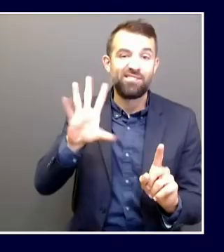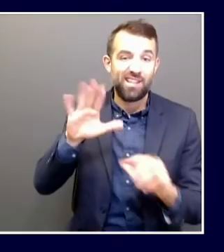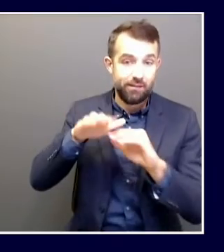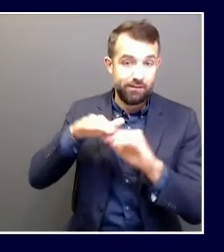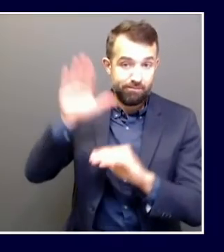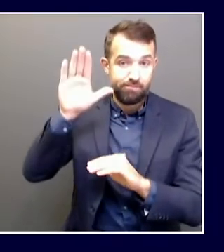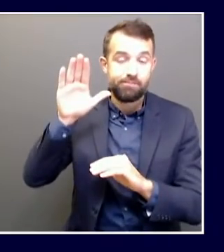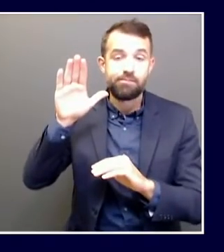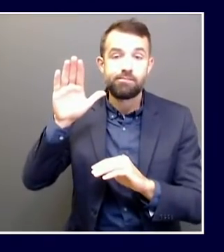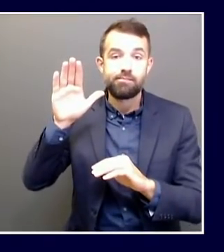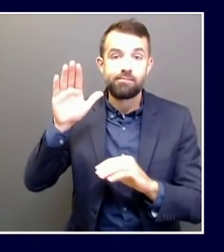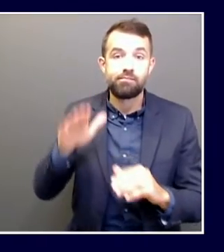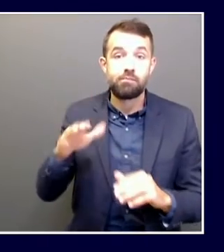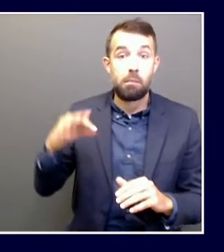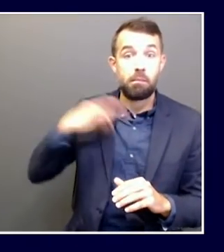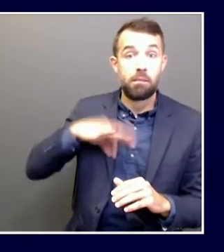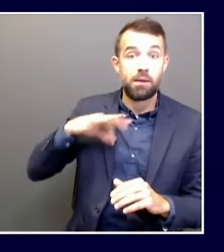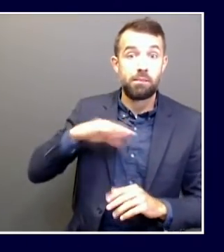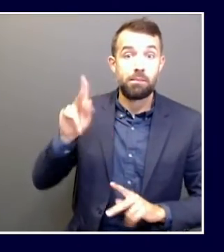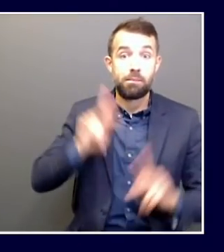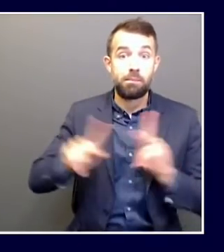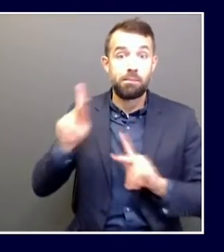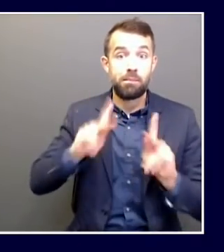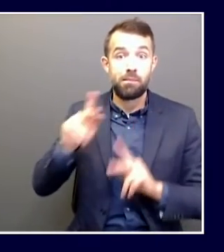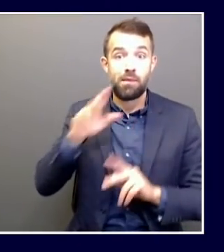Mainers 65 and over,